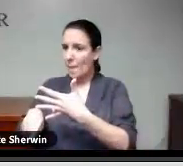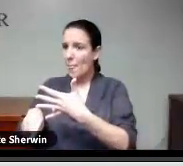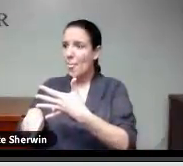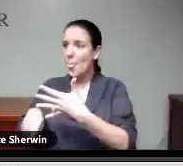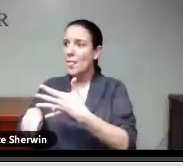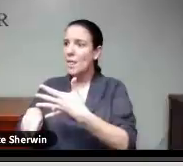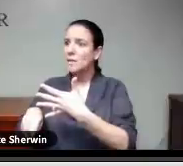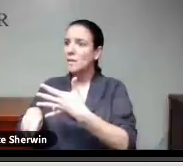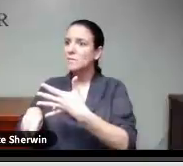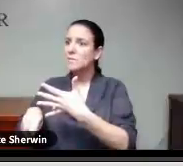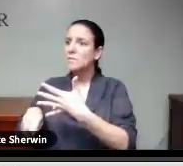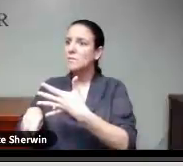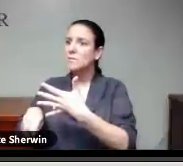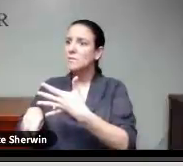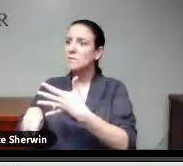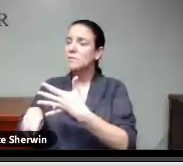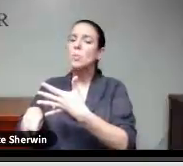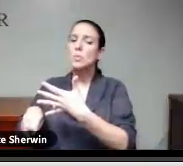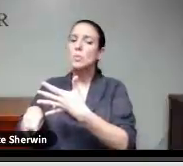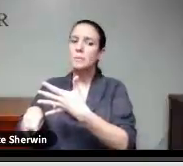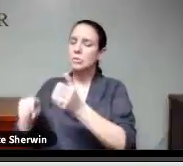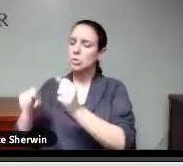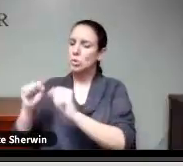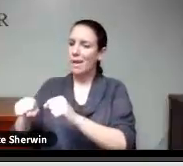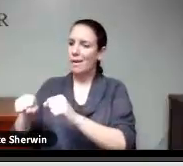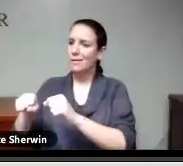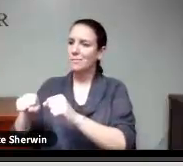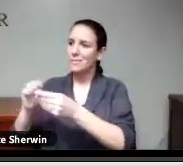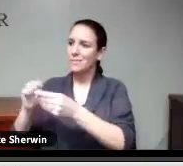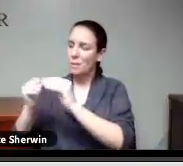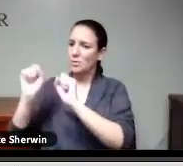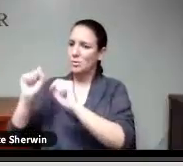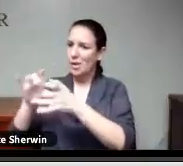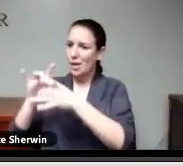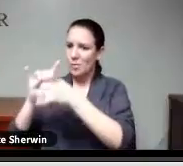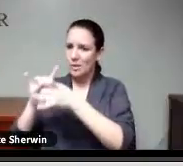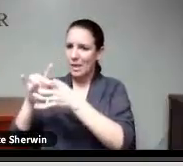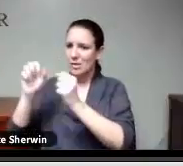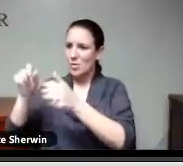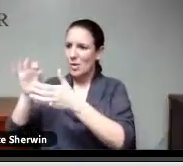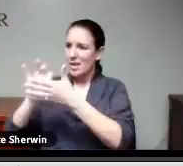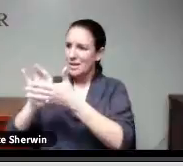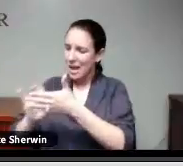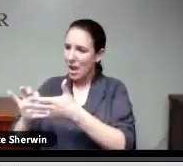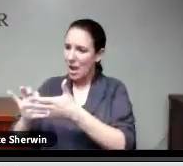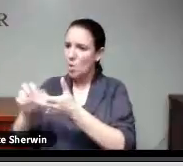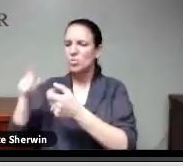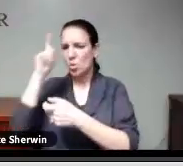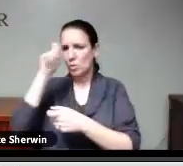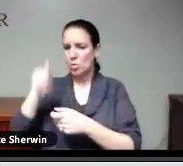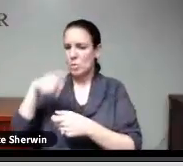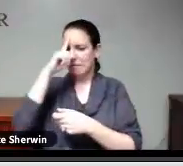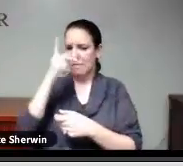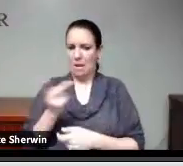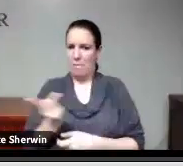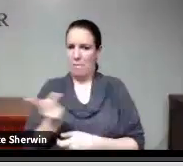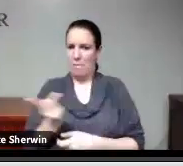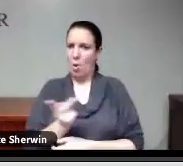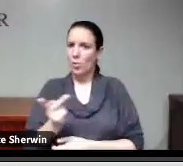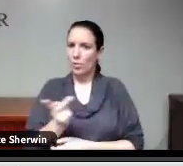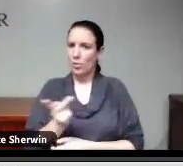and quantitative metrics associated with it, that we are able to think about both of those in ways that are very